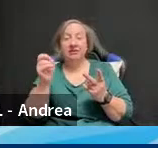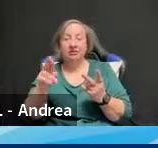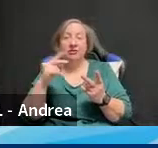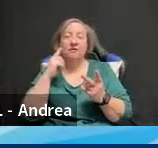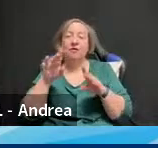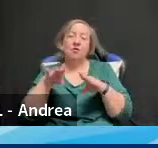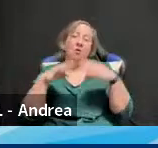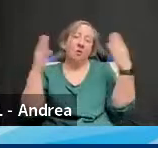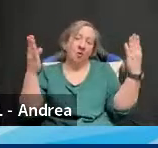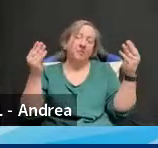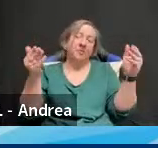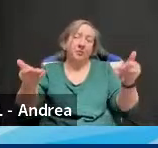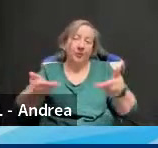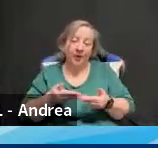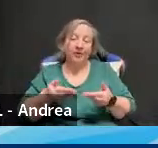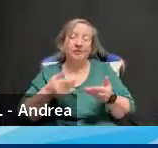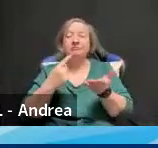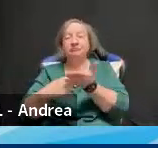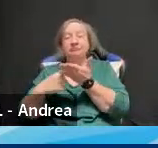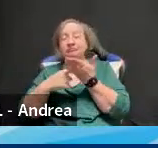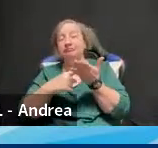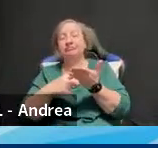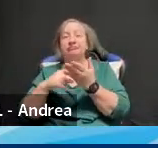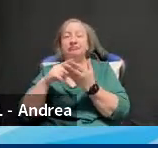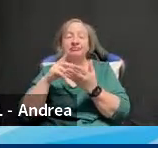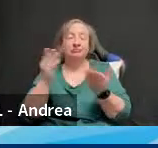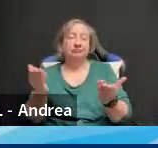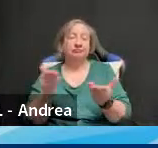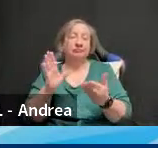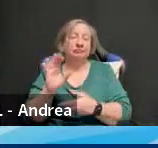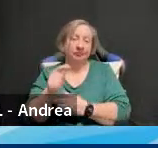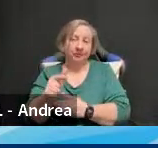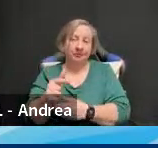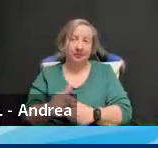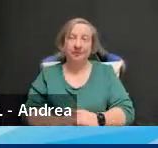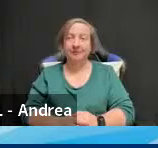welcome and discussion among the CAG members.